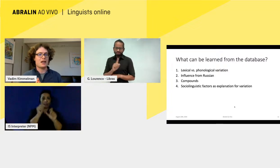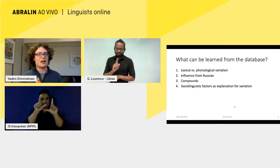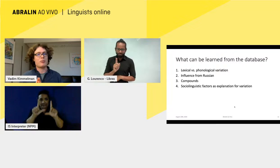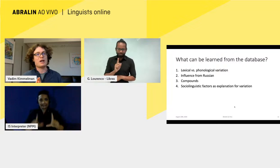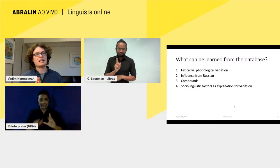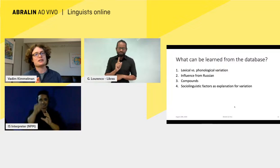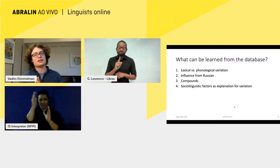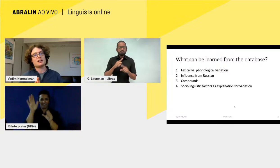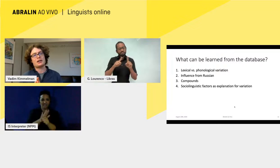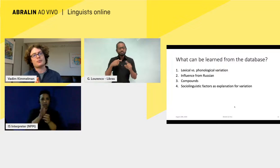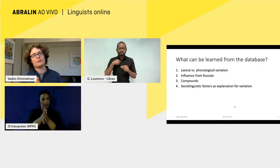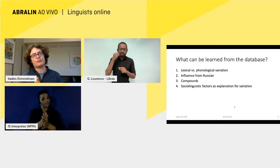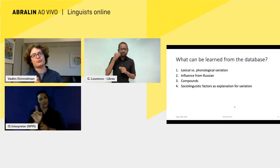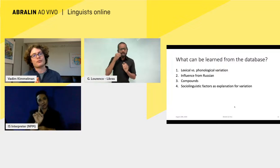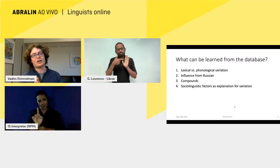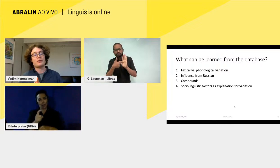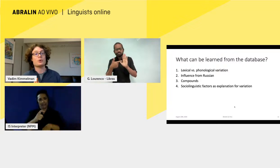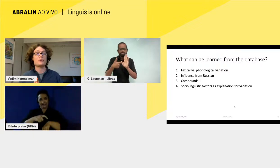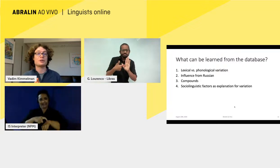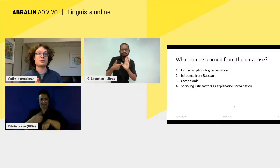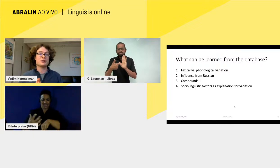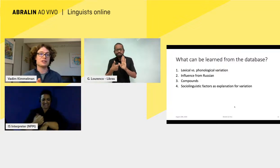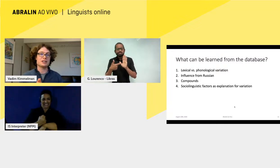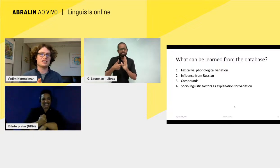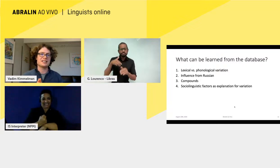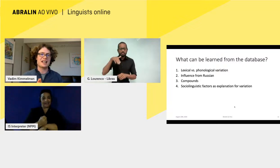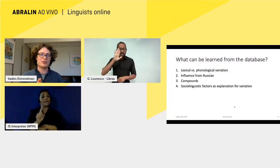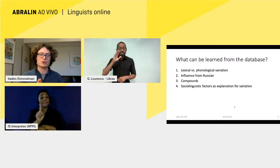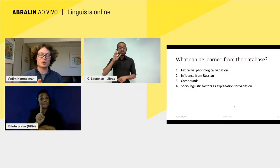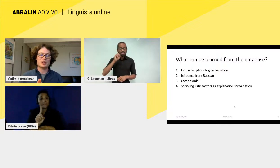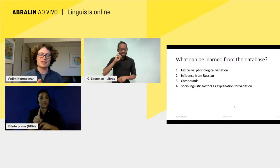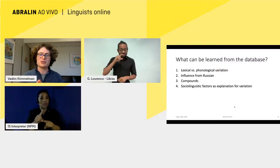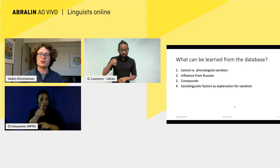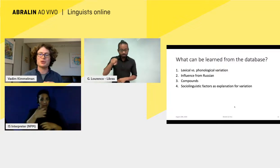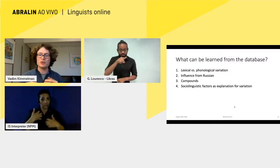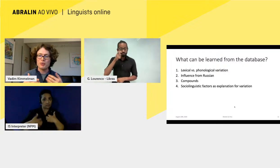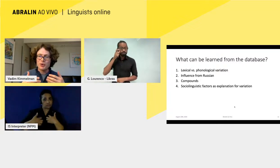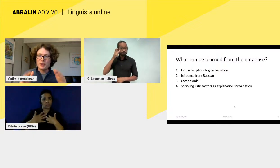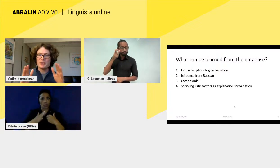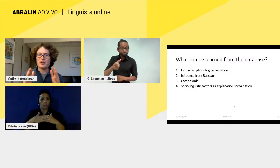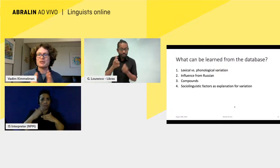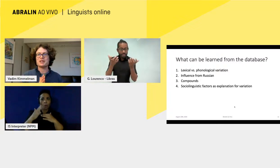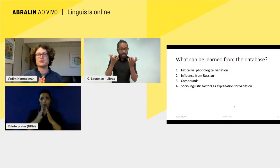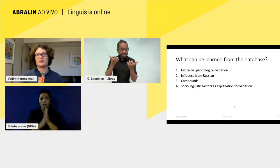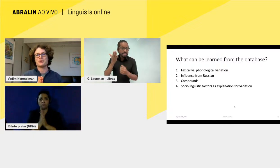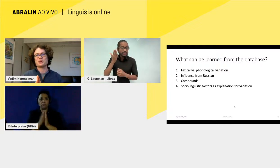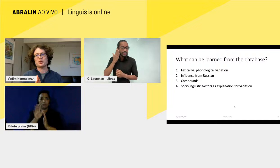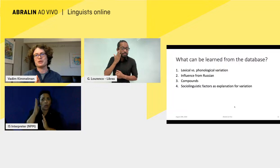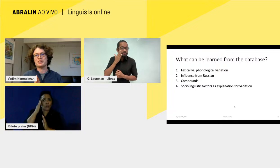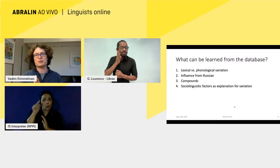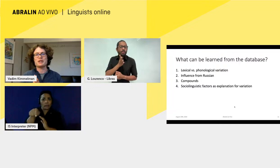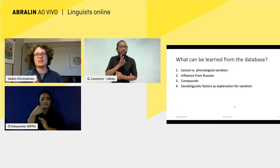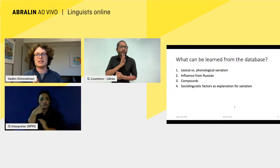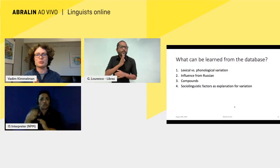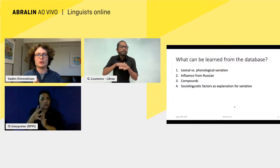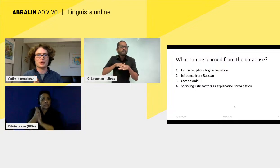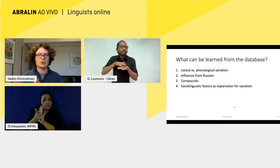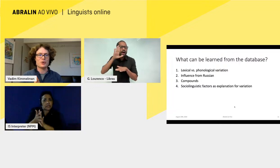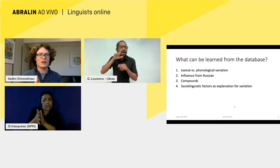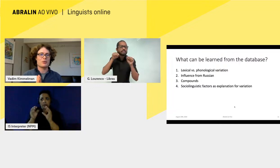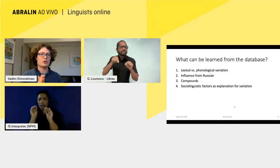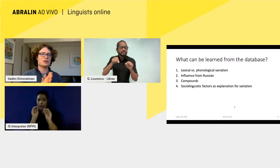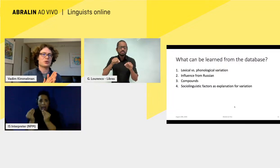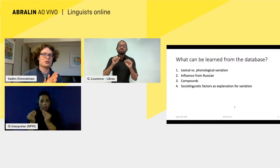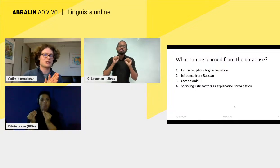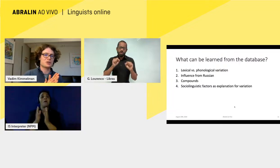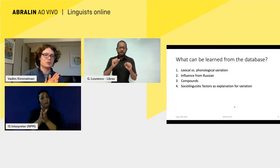slides. But if you are interested afterwards to learn more about any of those topics, please let me